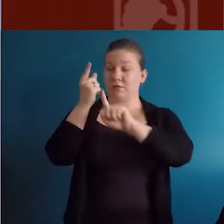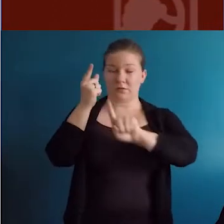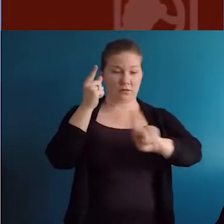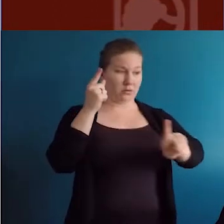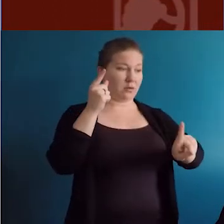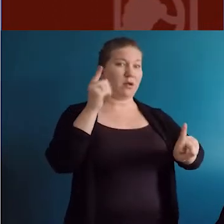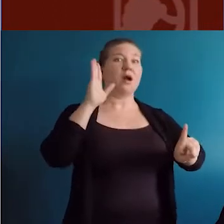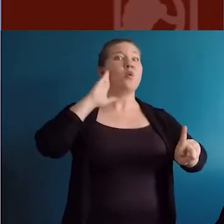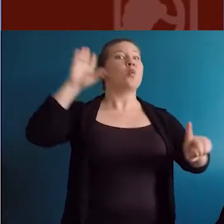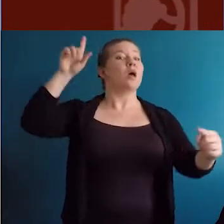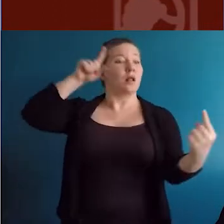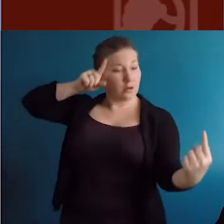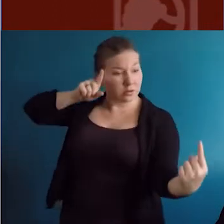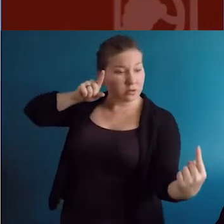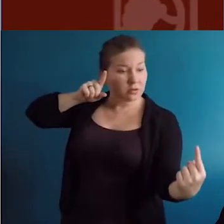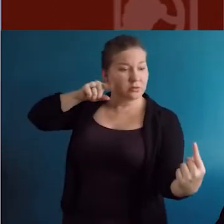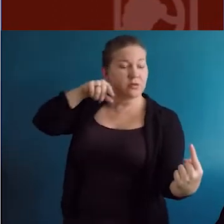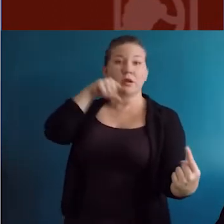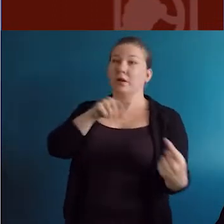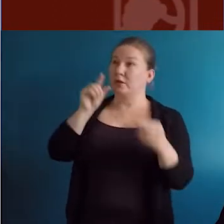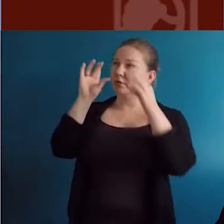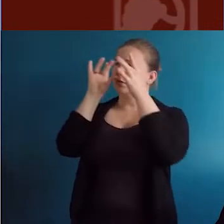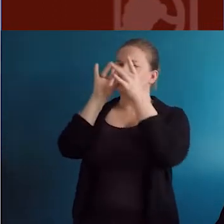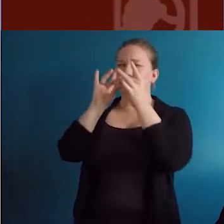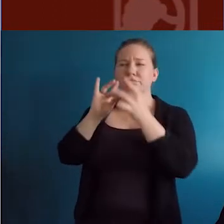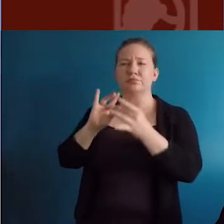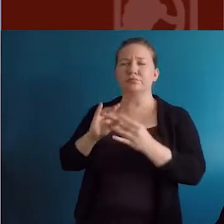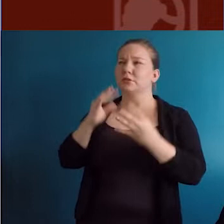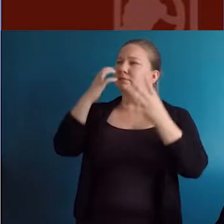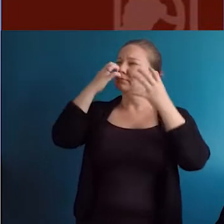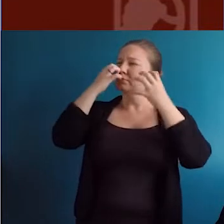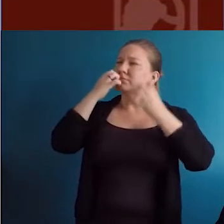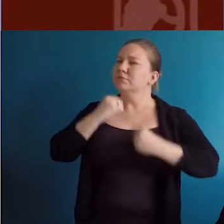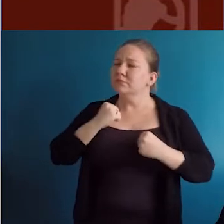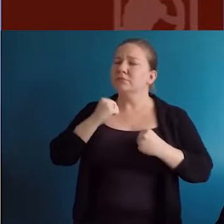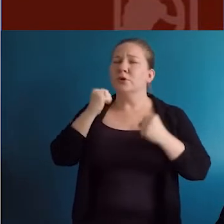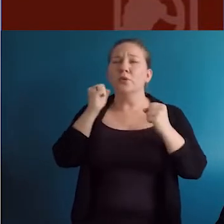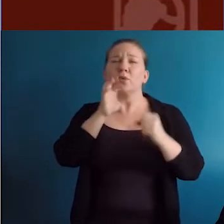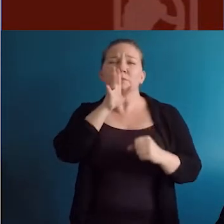precious and not what is worthless, you shall serve as my mouth.